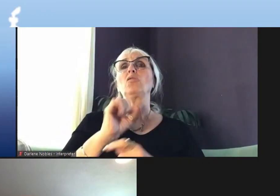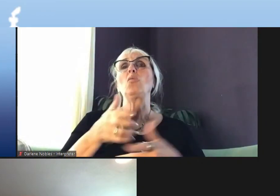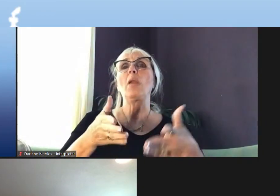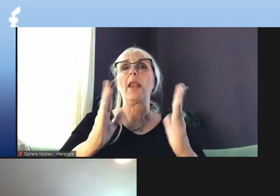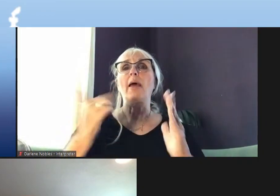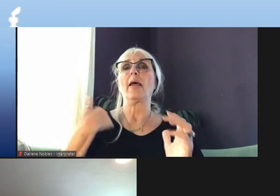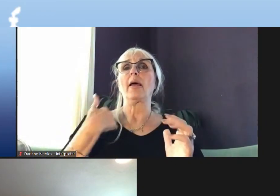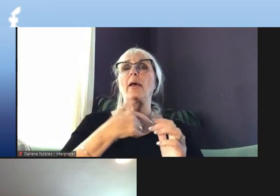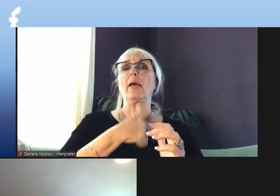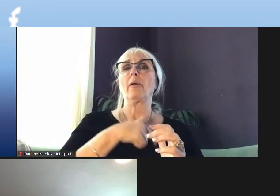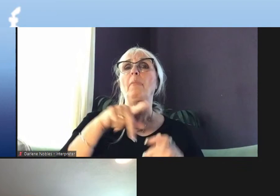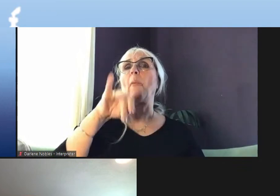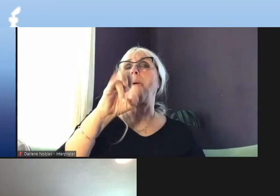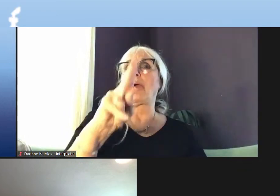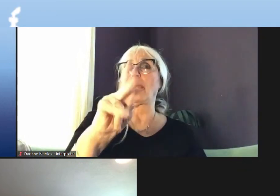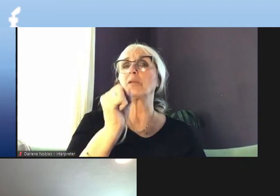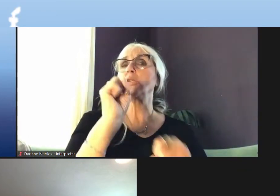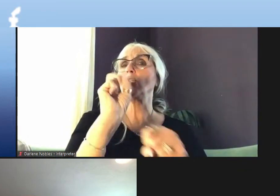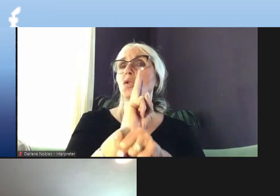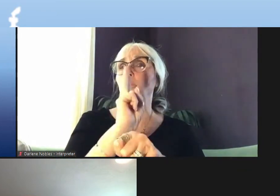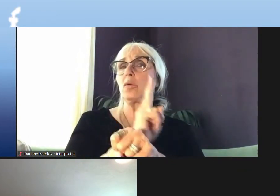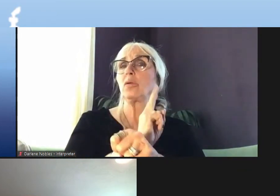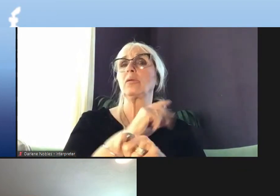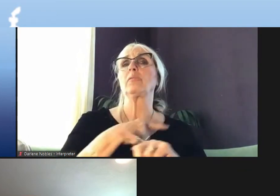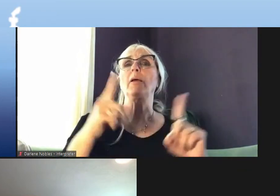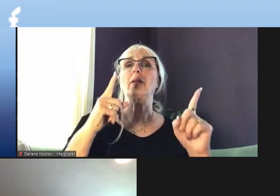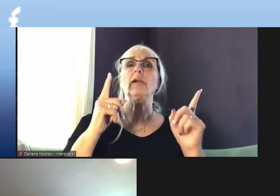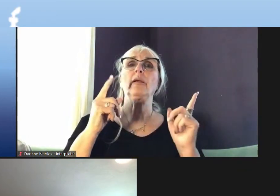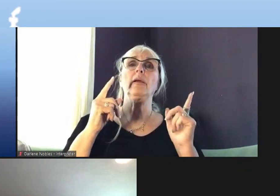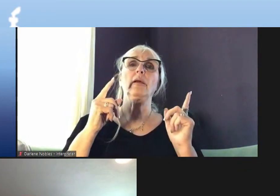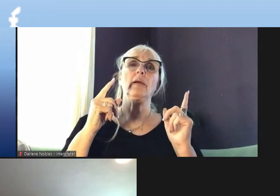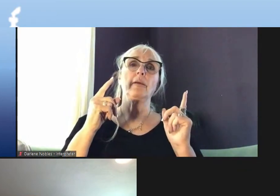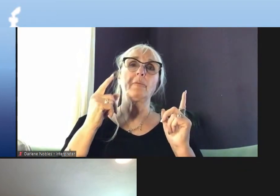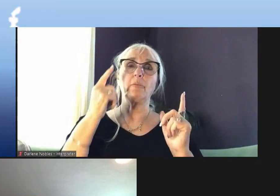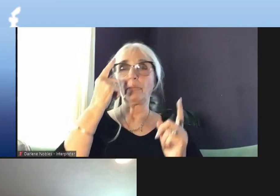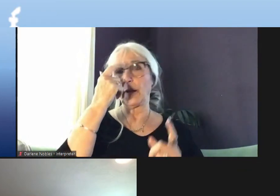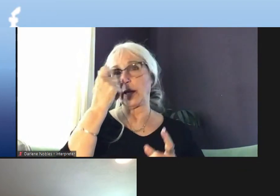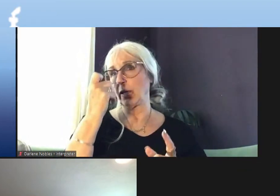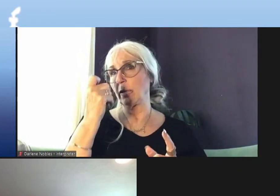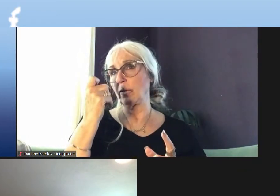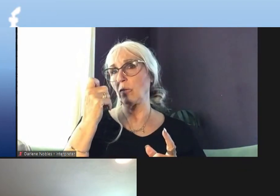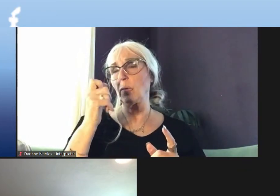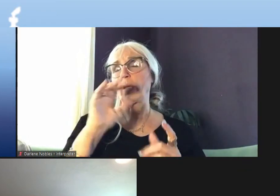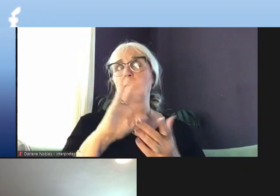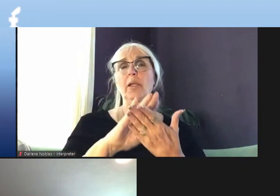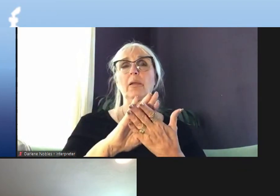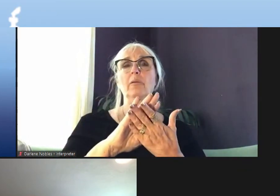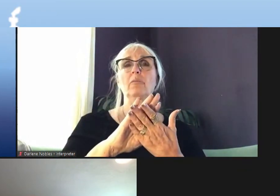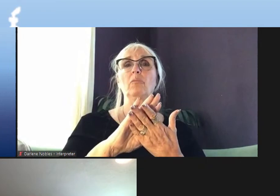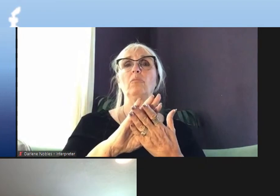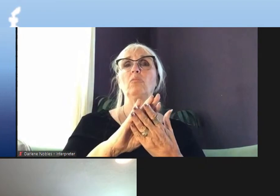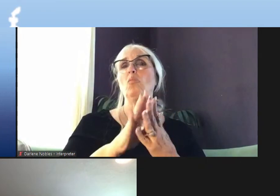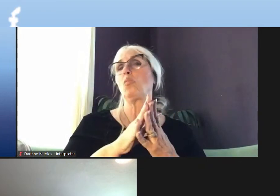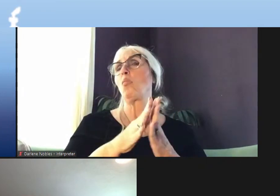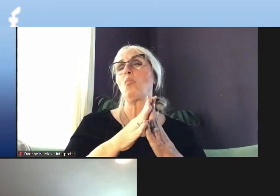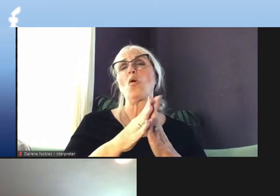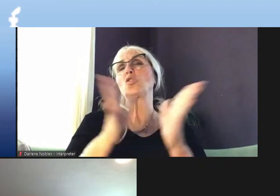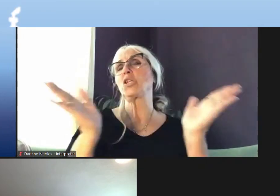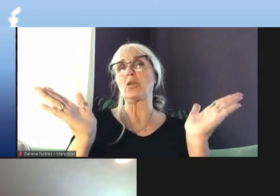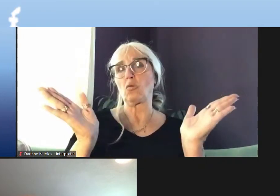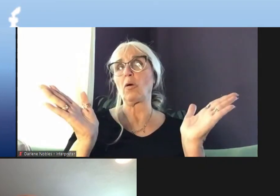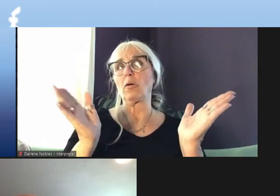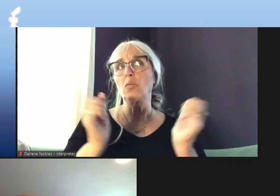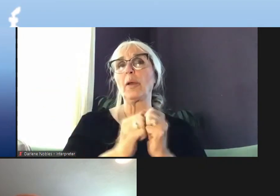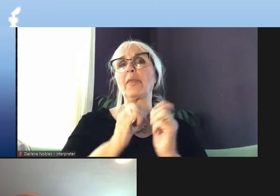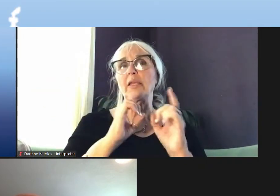Right. But yes, we could be more generic in that description going forward. Thank you. Yes, sir. Man, we